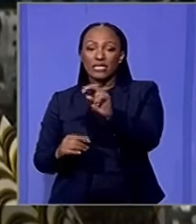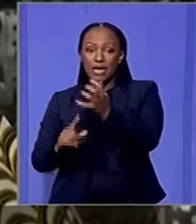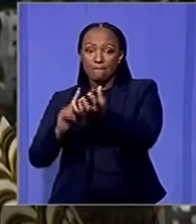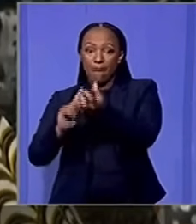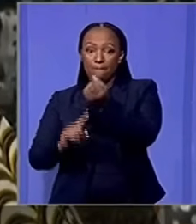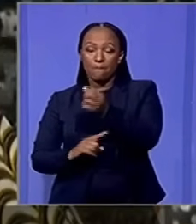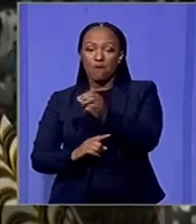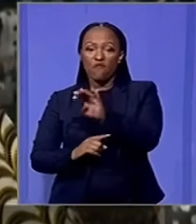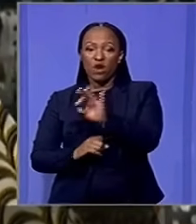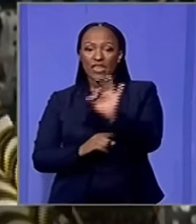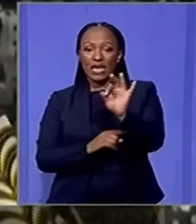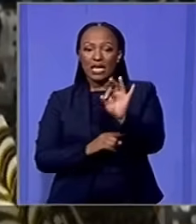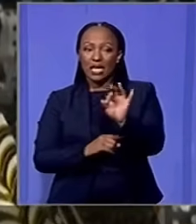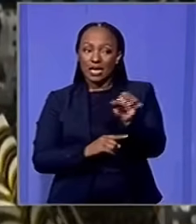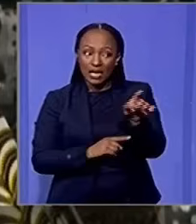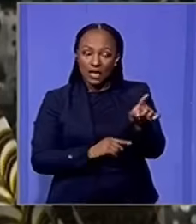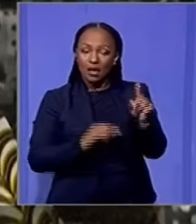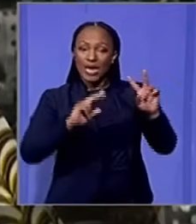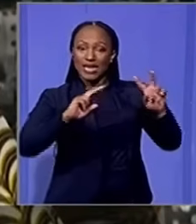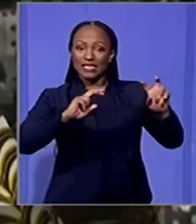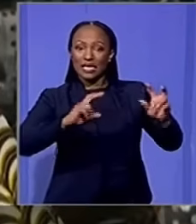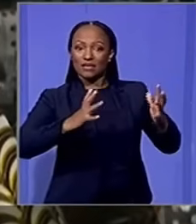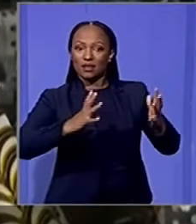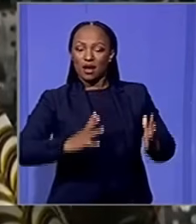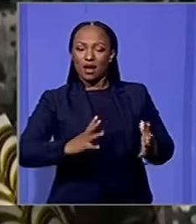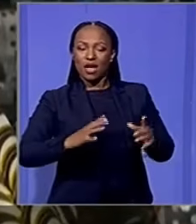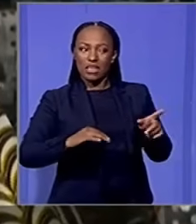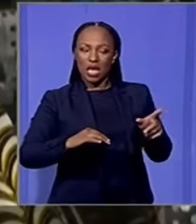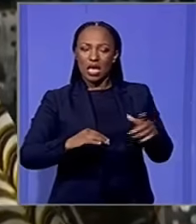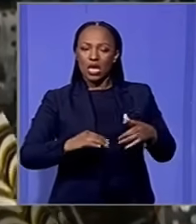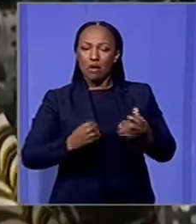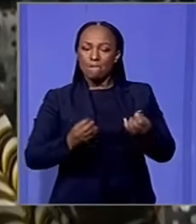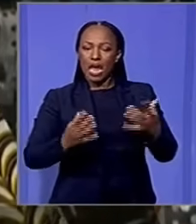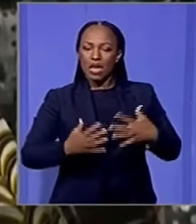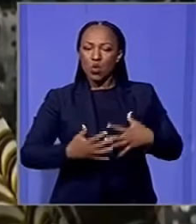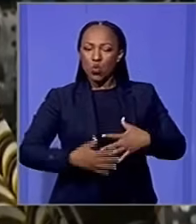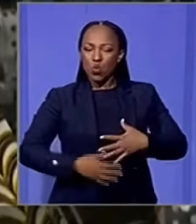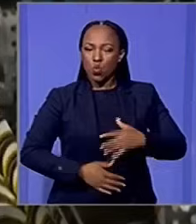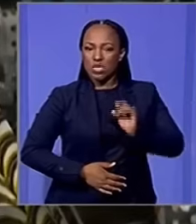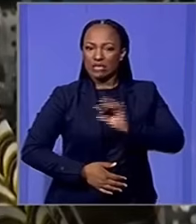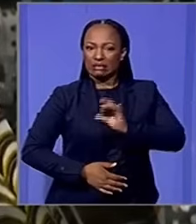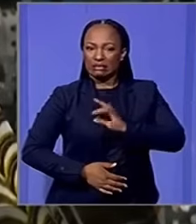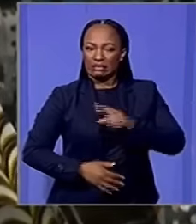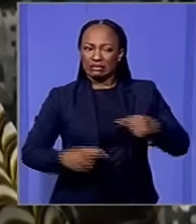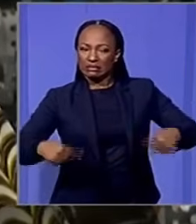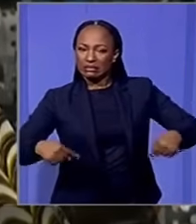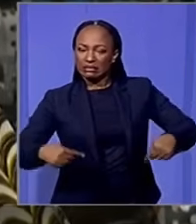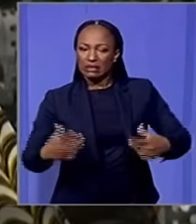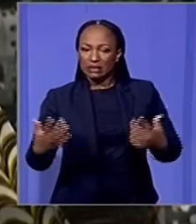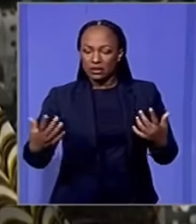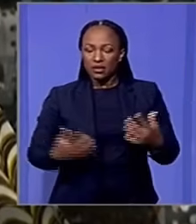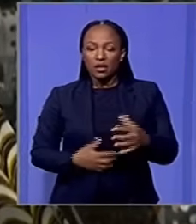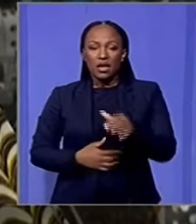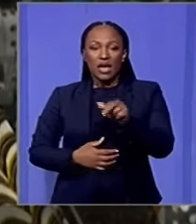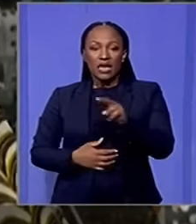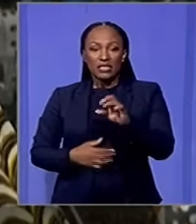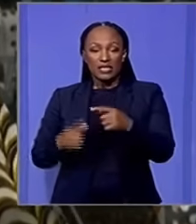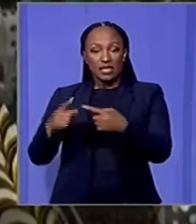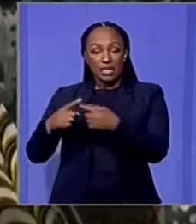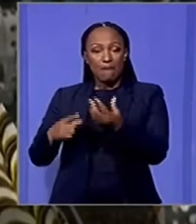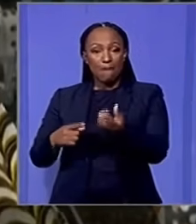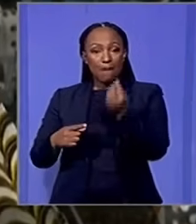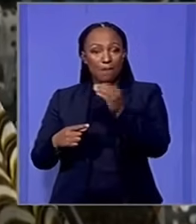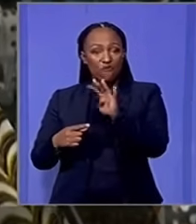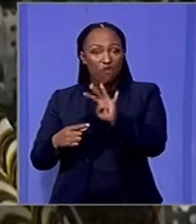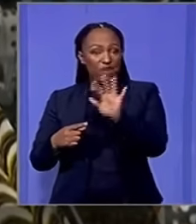yone e tshwaditšang batho malana a masesane ke gore ya gore ANC e ka fita 45 yeo